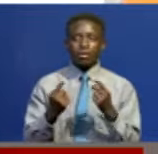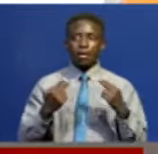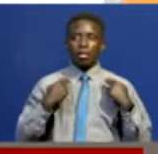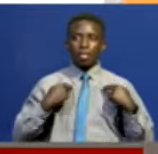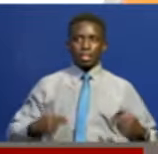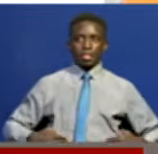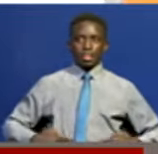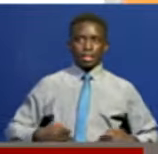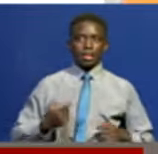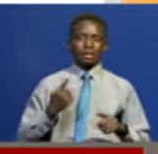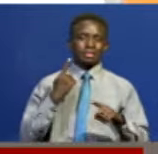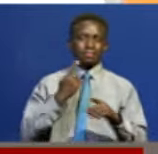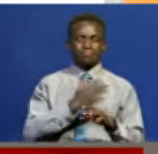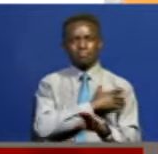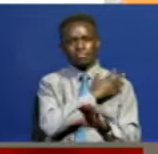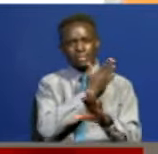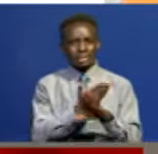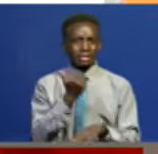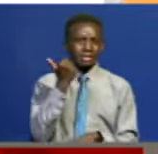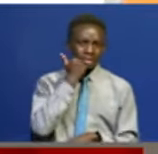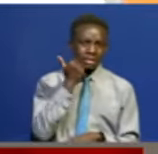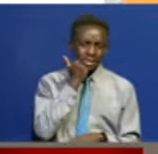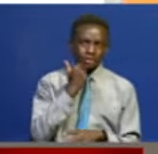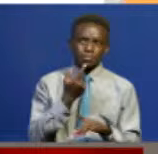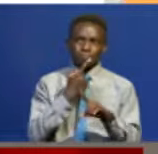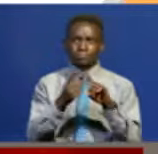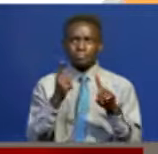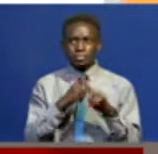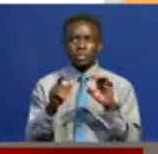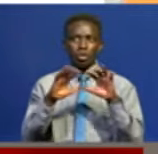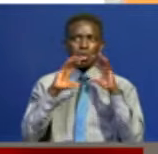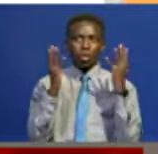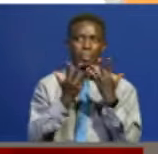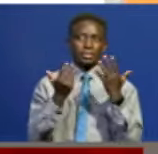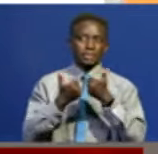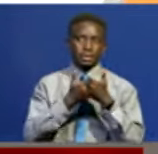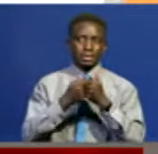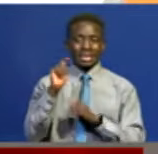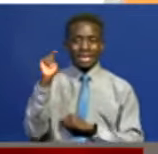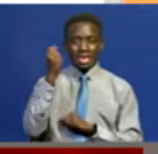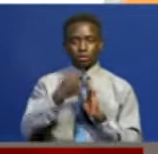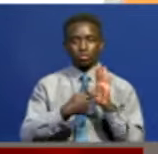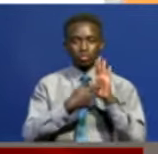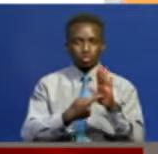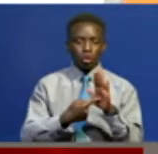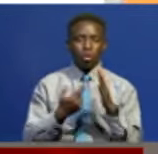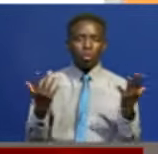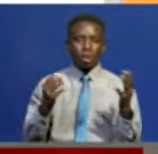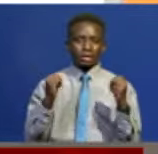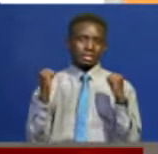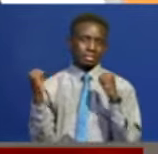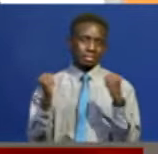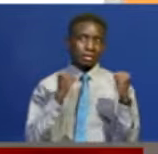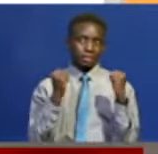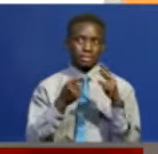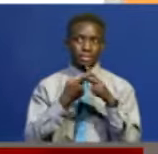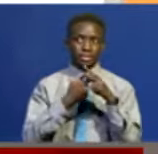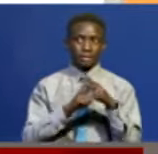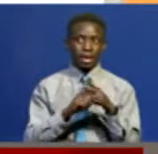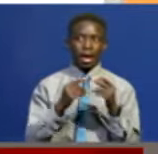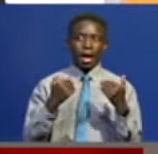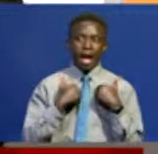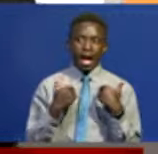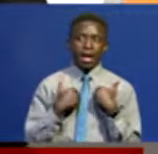triumphs over diseases to the ongoing battle against global challenges, Kenya has shown remarkable strength. To begin with, we